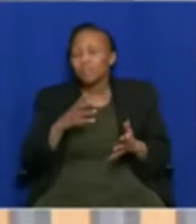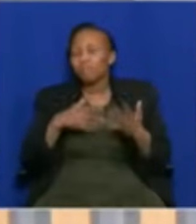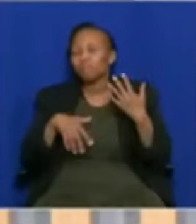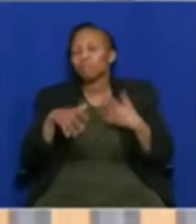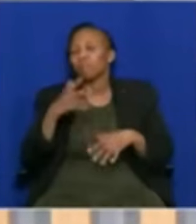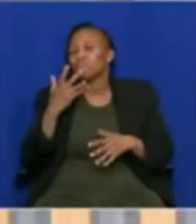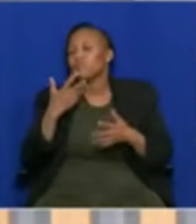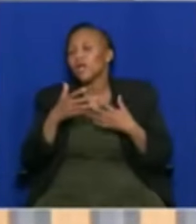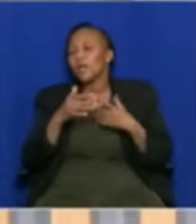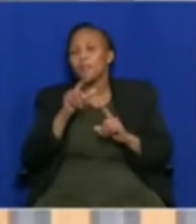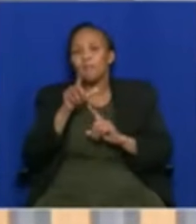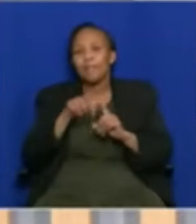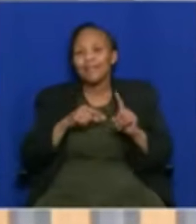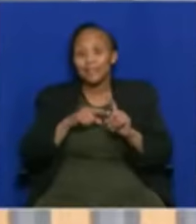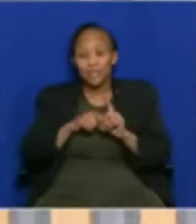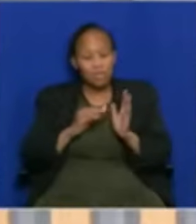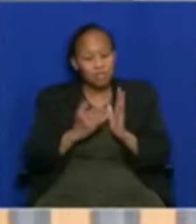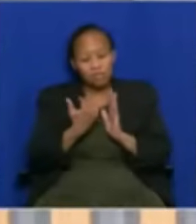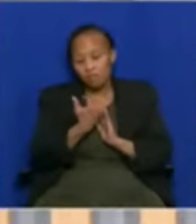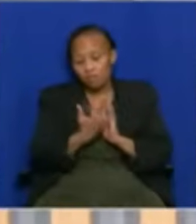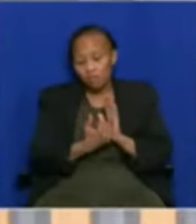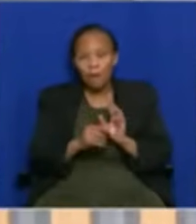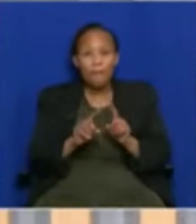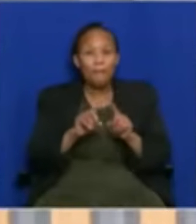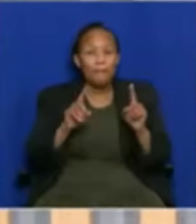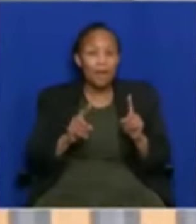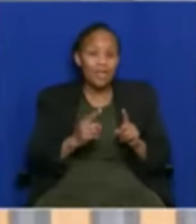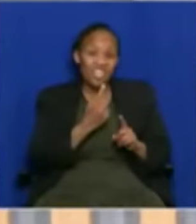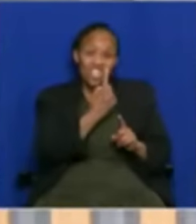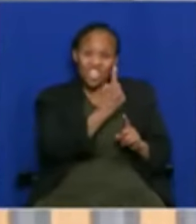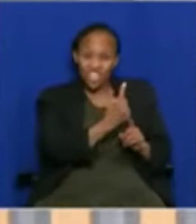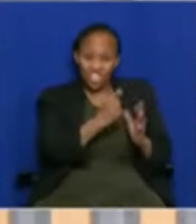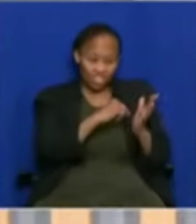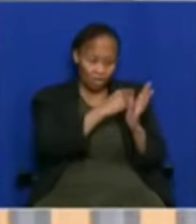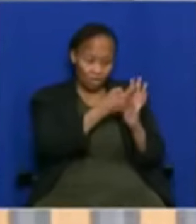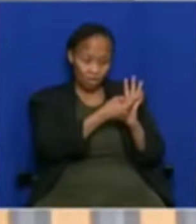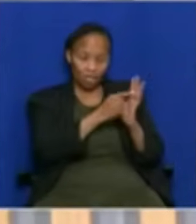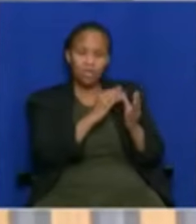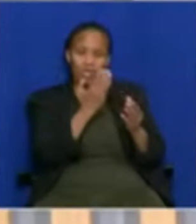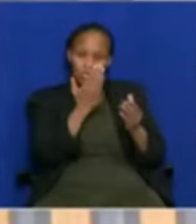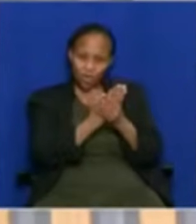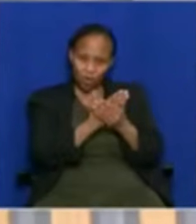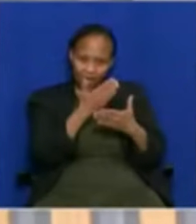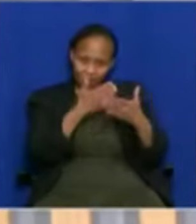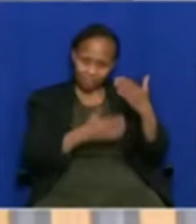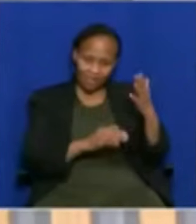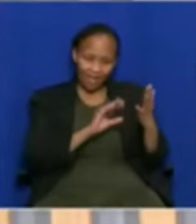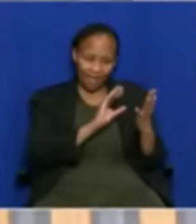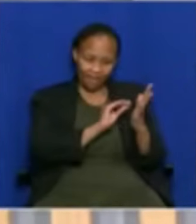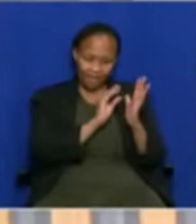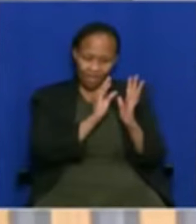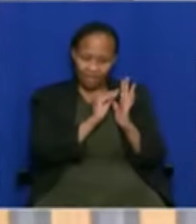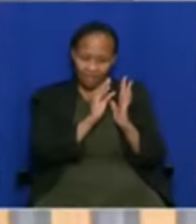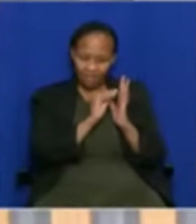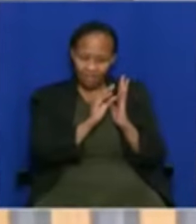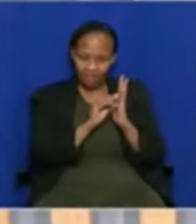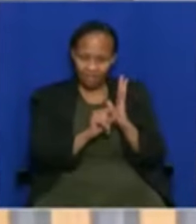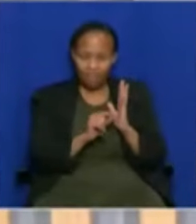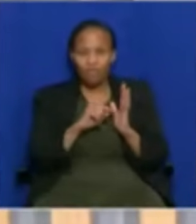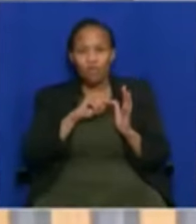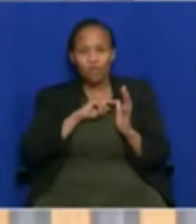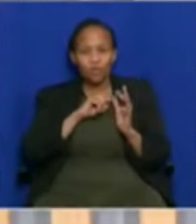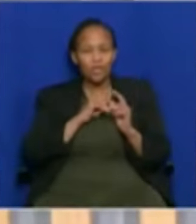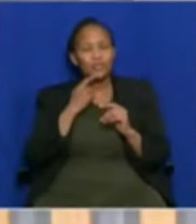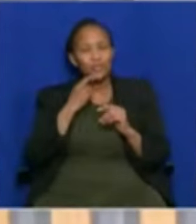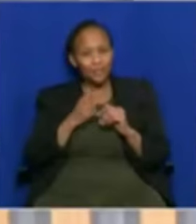a docket for each one of them that raises issues about their vetting and security clearance. Yes. You agree that is the